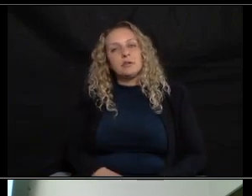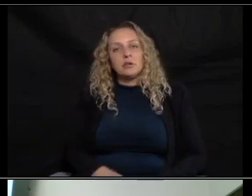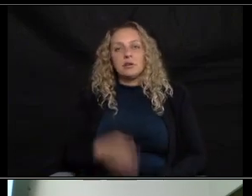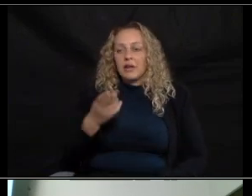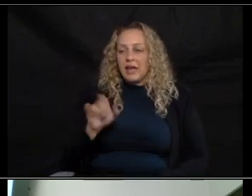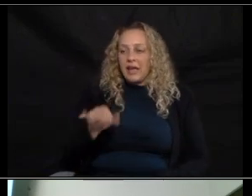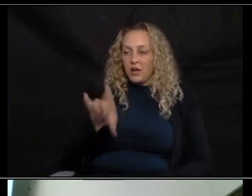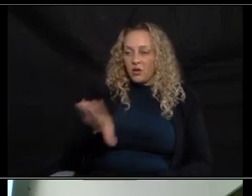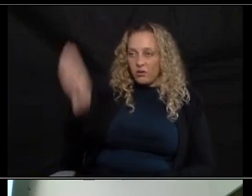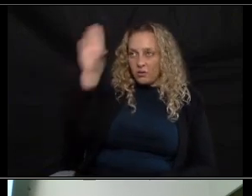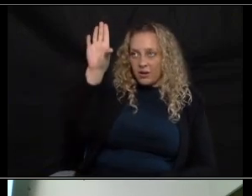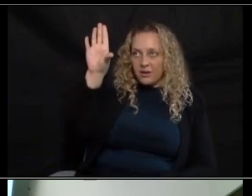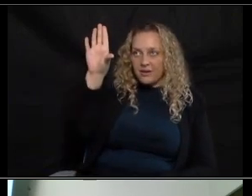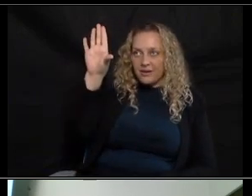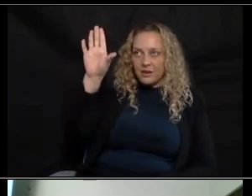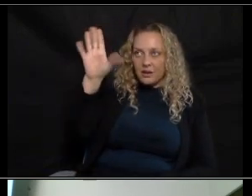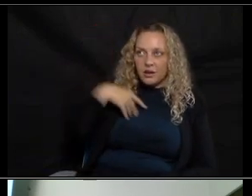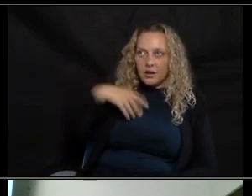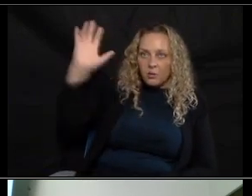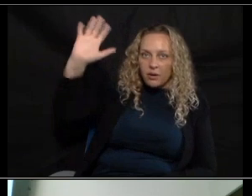I see your hand raising. I was waiting.